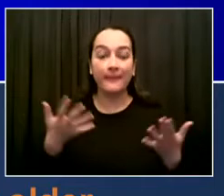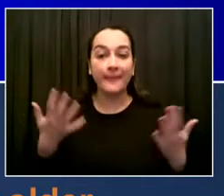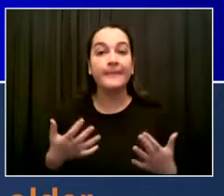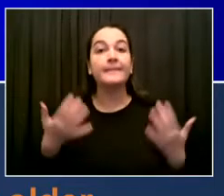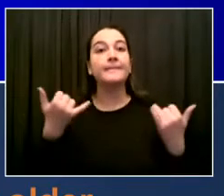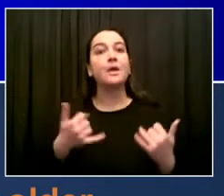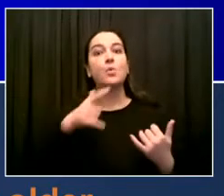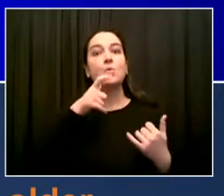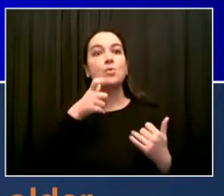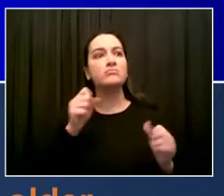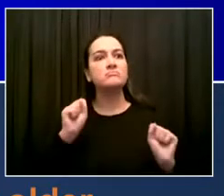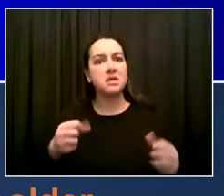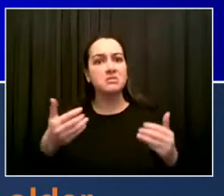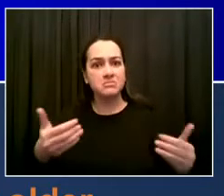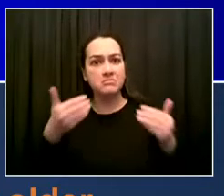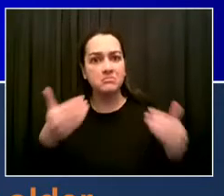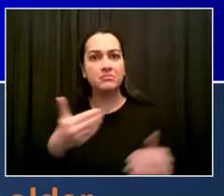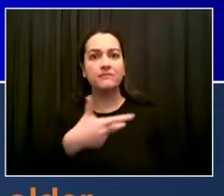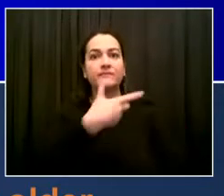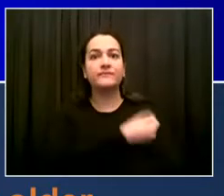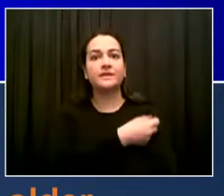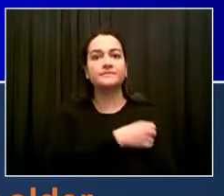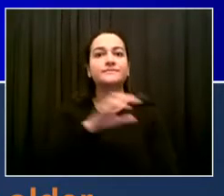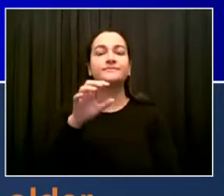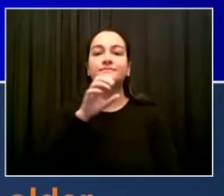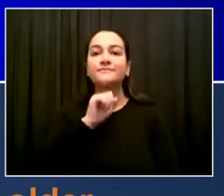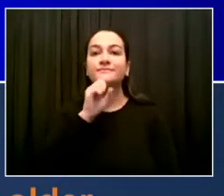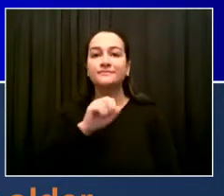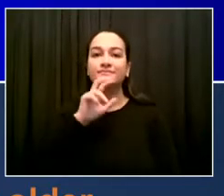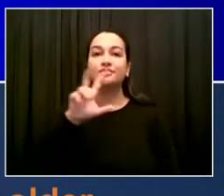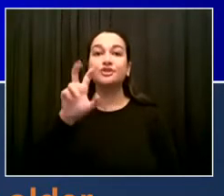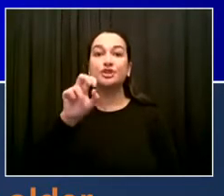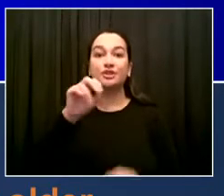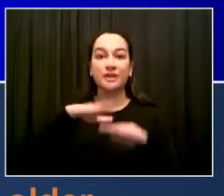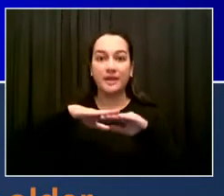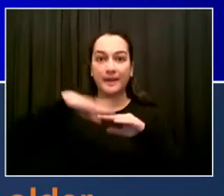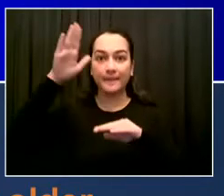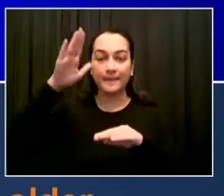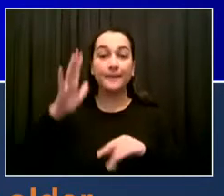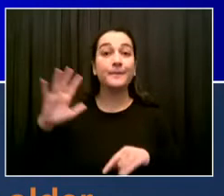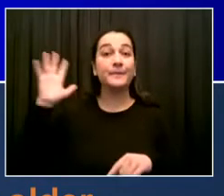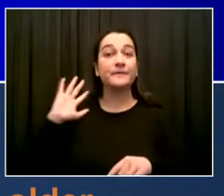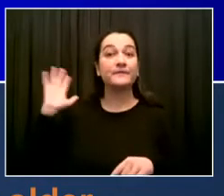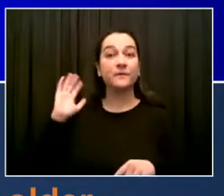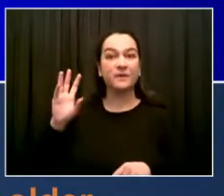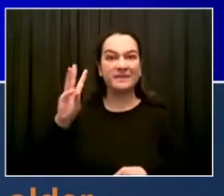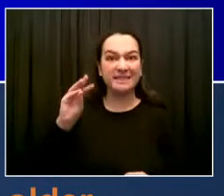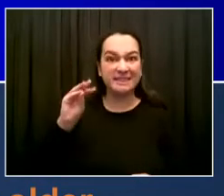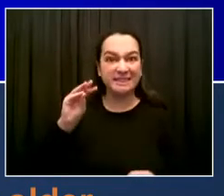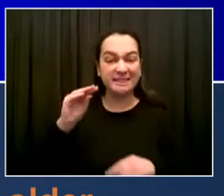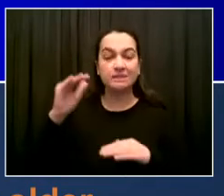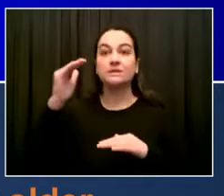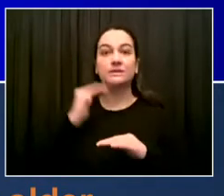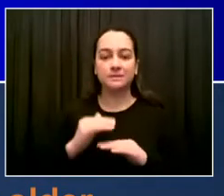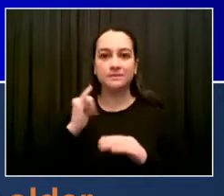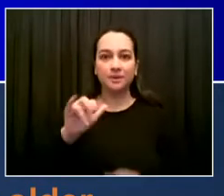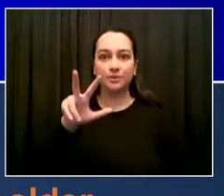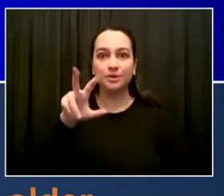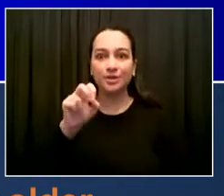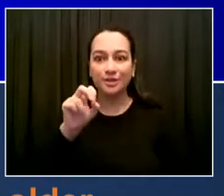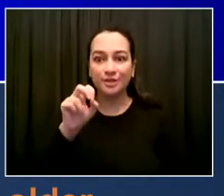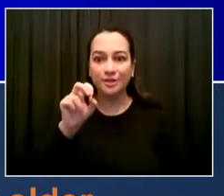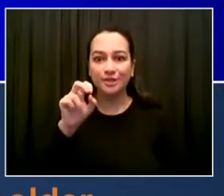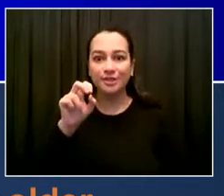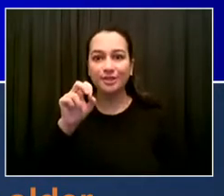So we will be ready. We believe in the freedom to vaccinate, but we need the supply. That is always going to be the message. We're hopeful in April